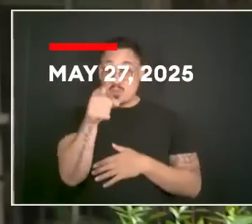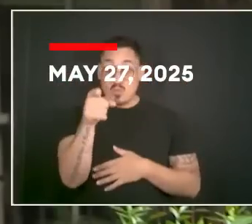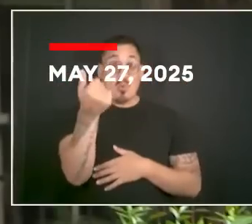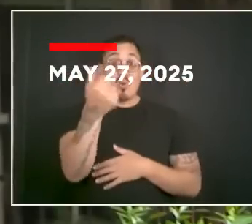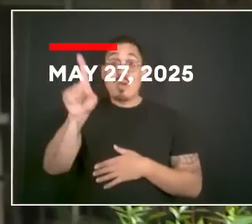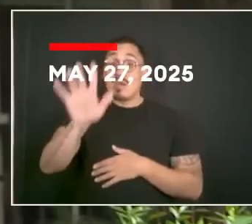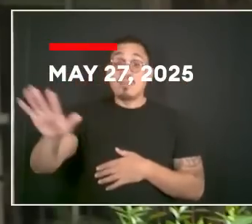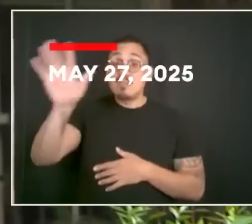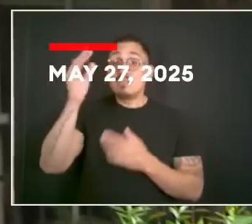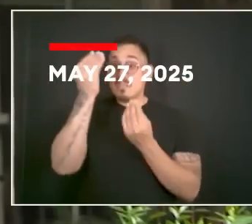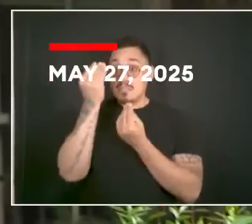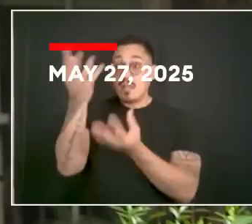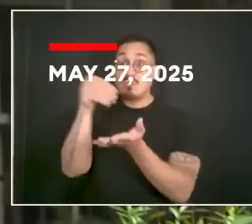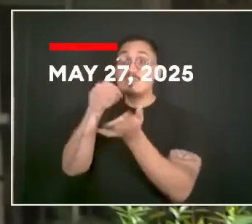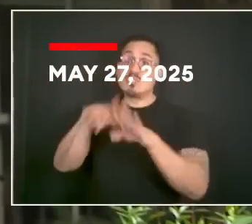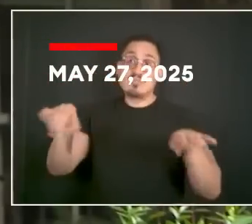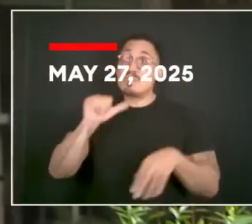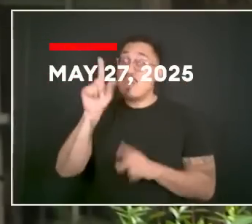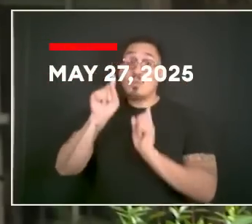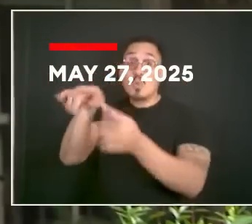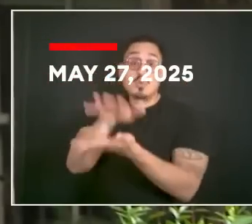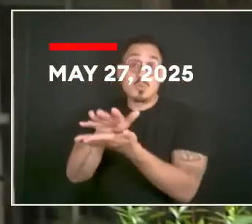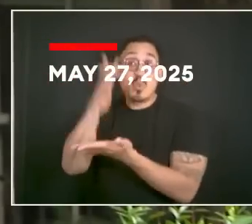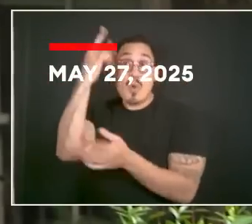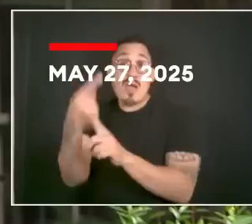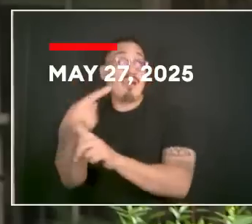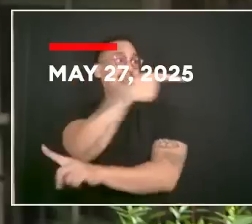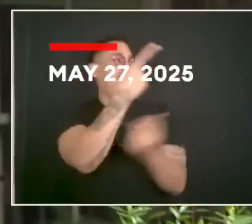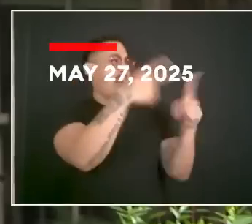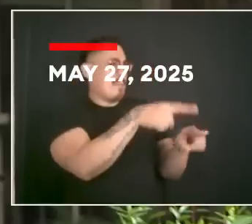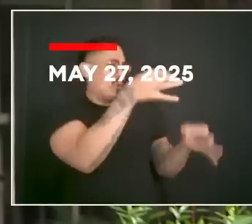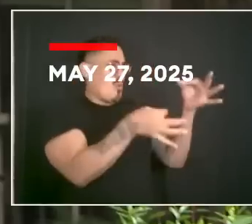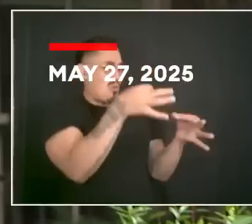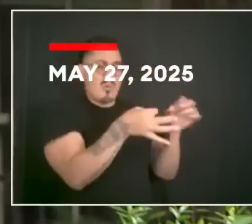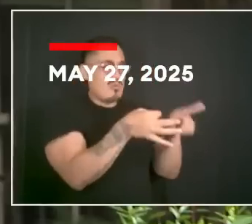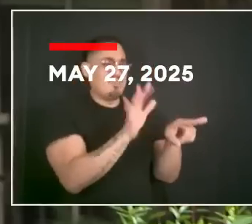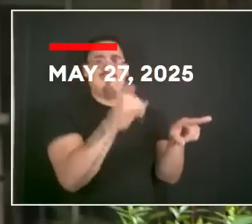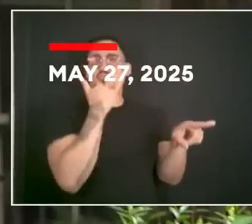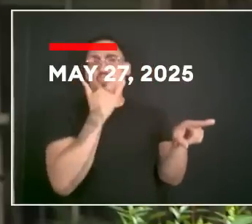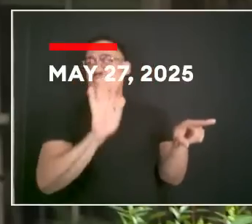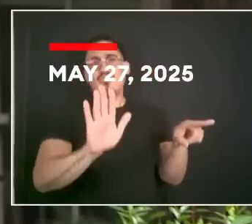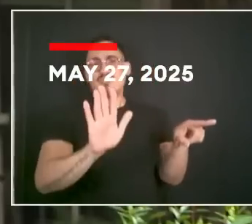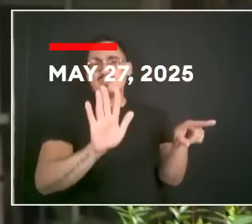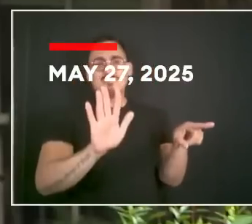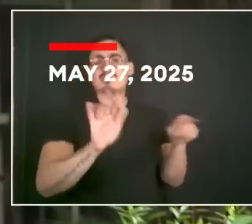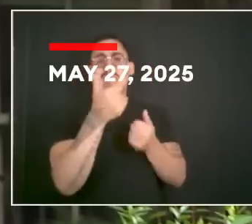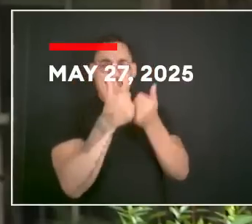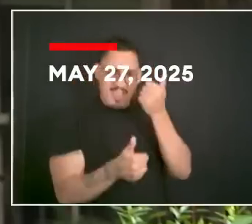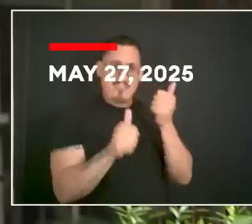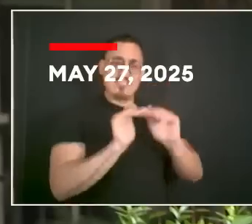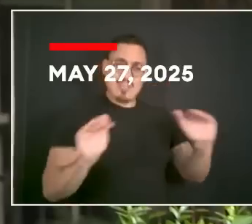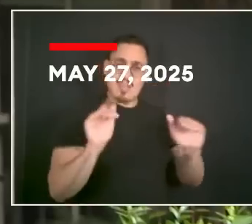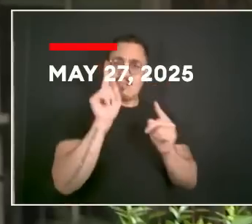telling children not to go to school because of something that happened in court, that's the wrong thing to do. Every child needs to be in school.